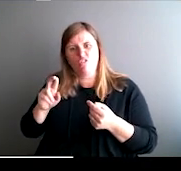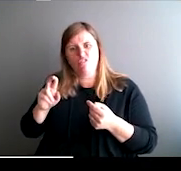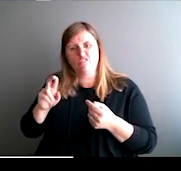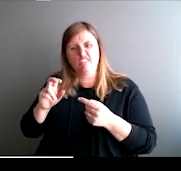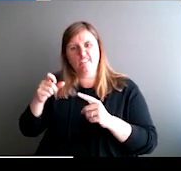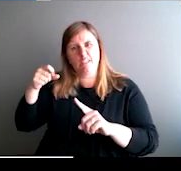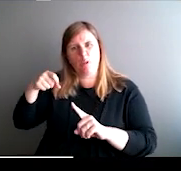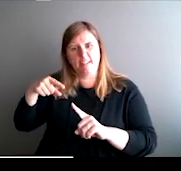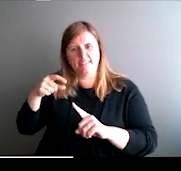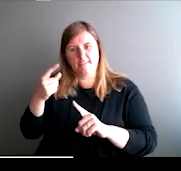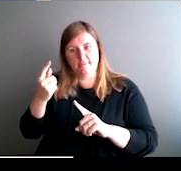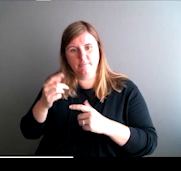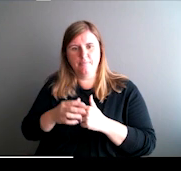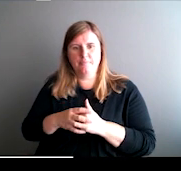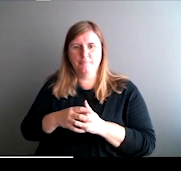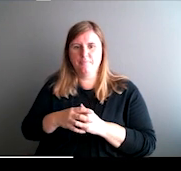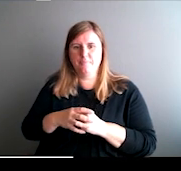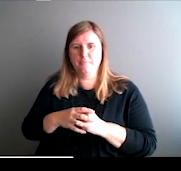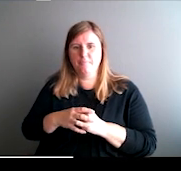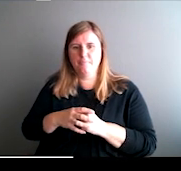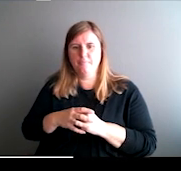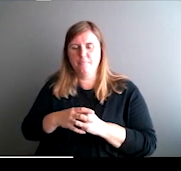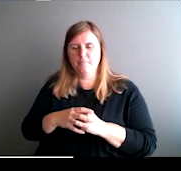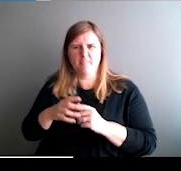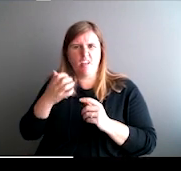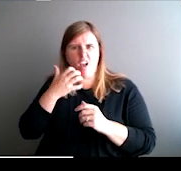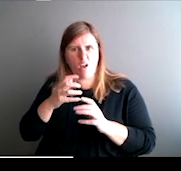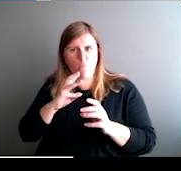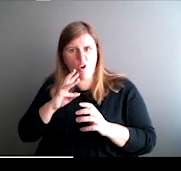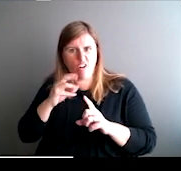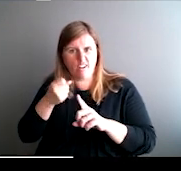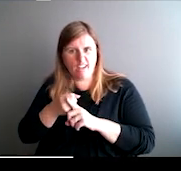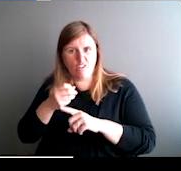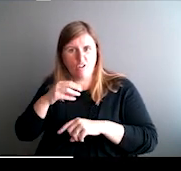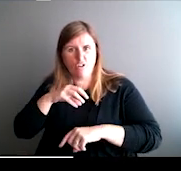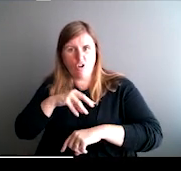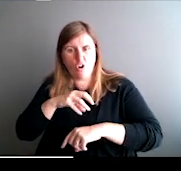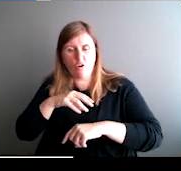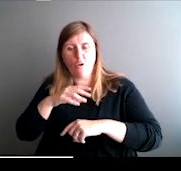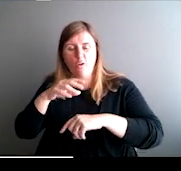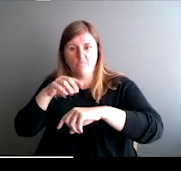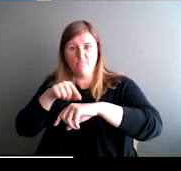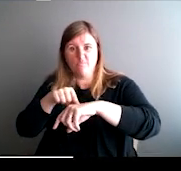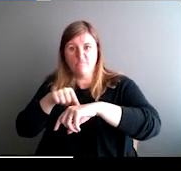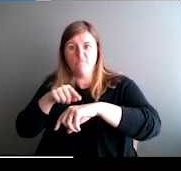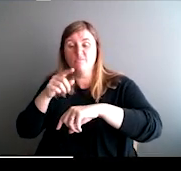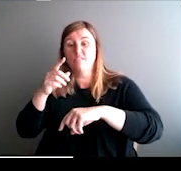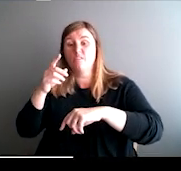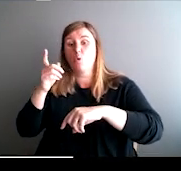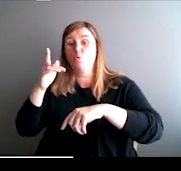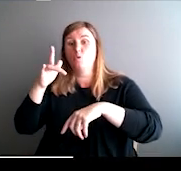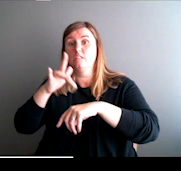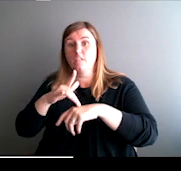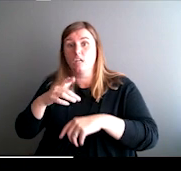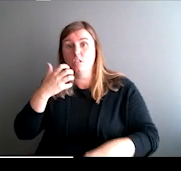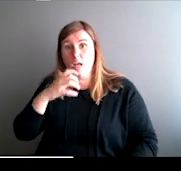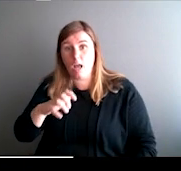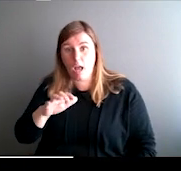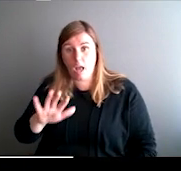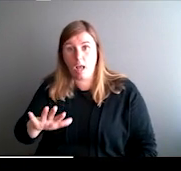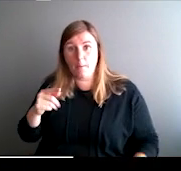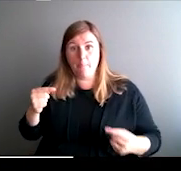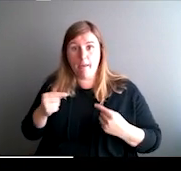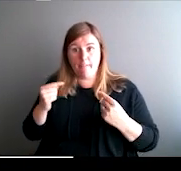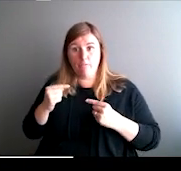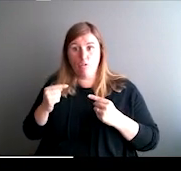the hot water hitting your arm. As a result, you've learned over time that if you touch something hot and